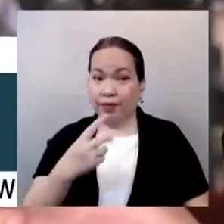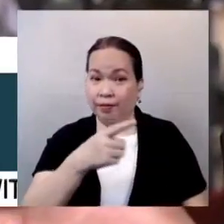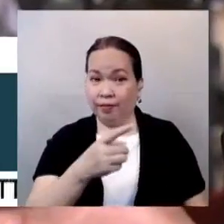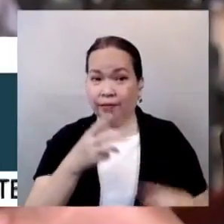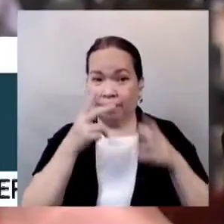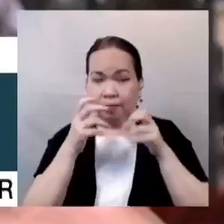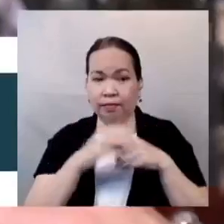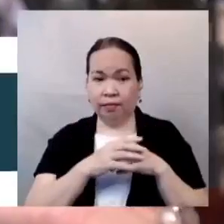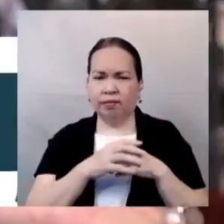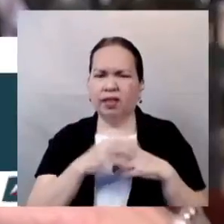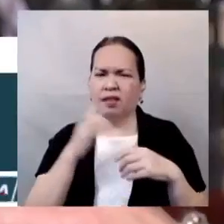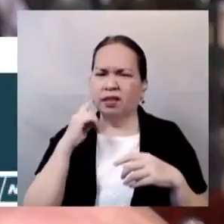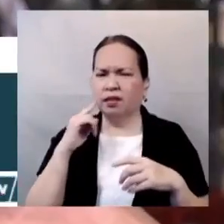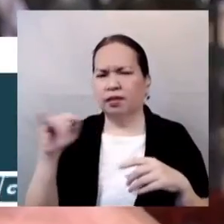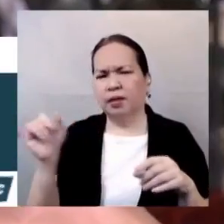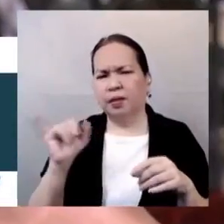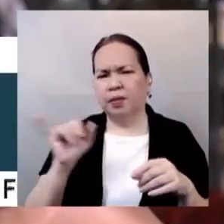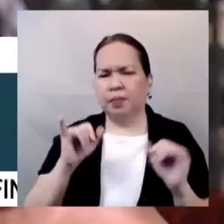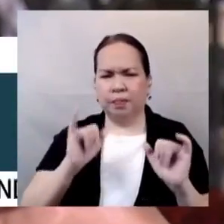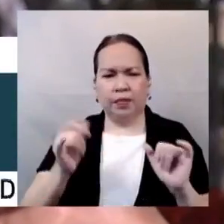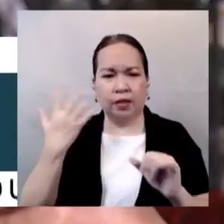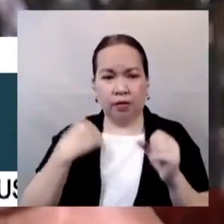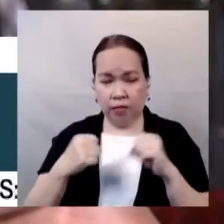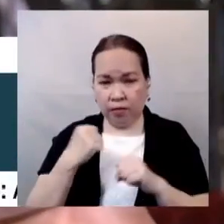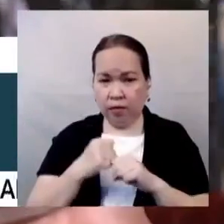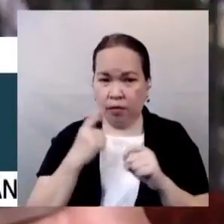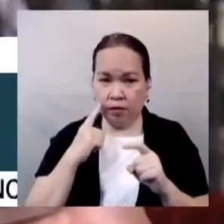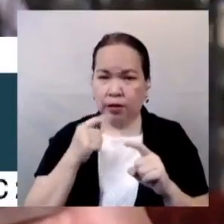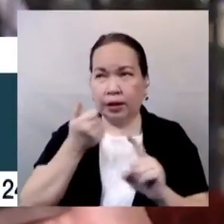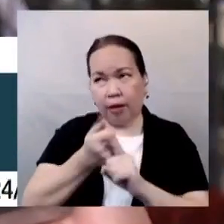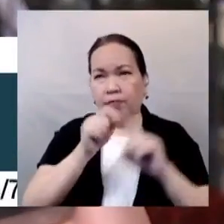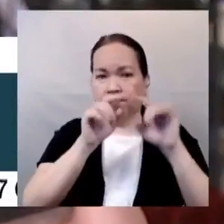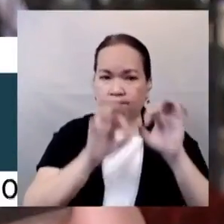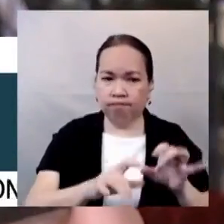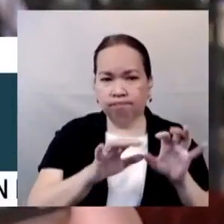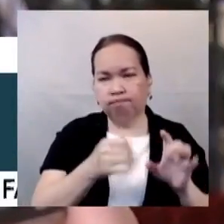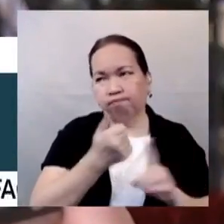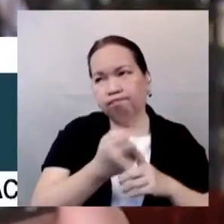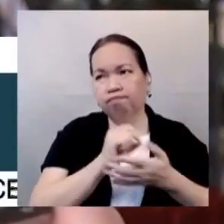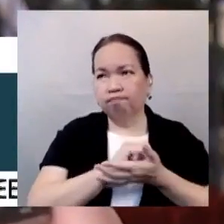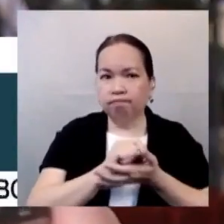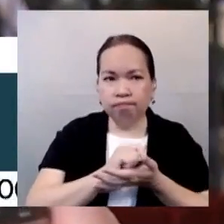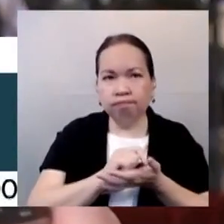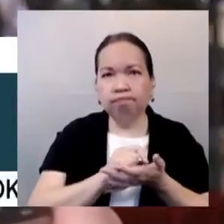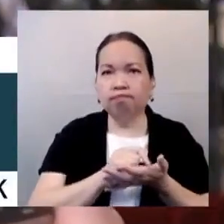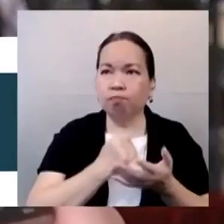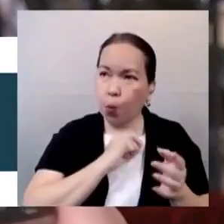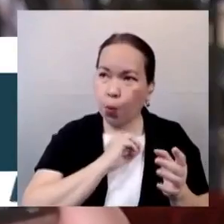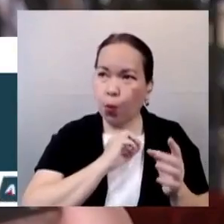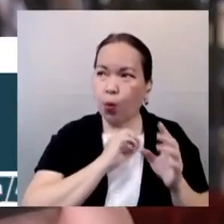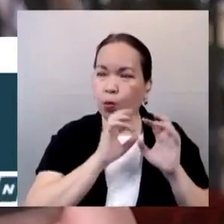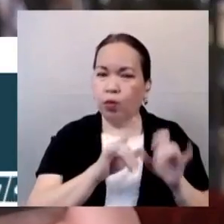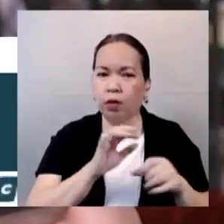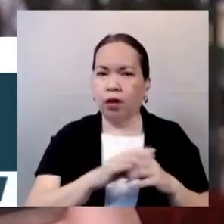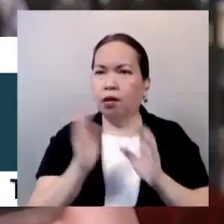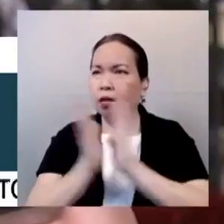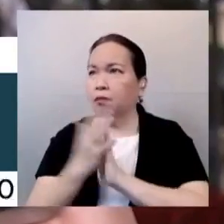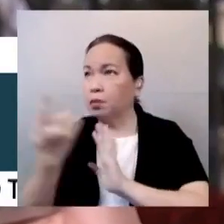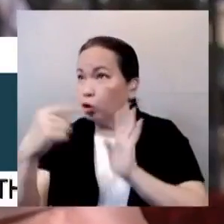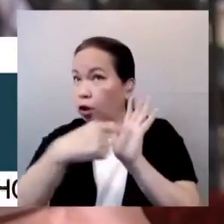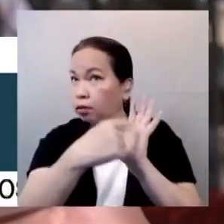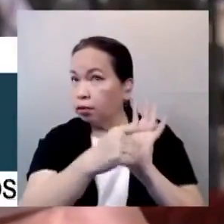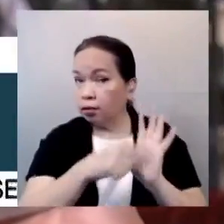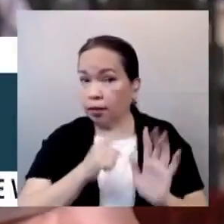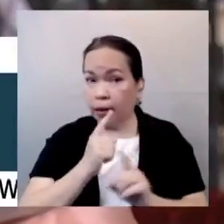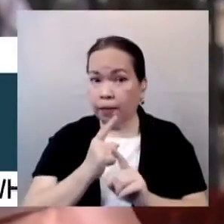It was no different than the first year. He wrote the speech and then asked for some people to look it over. It's always nice